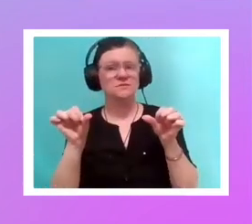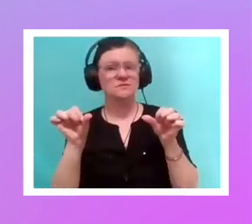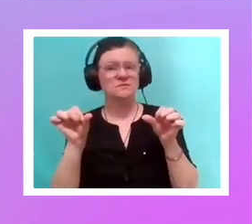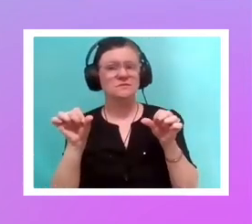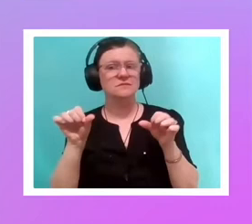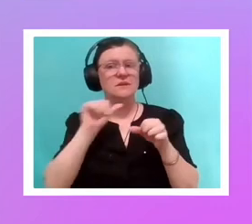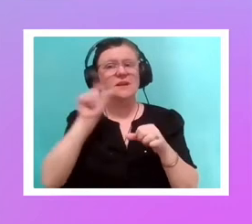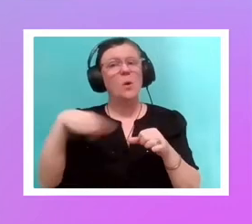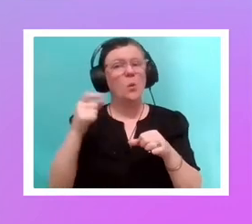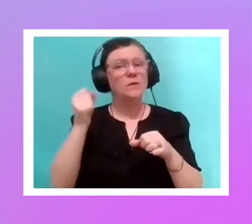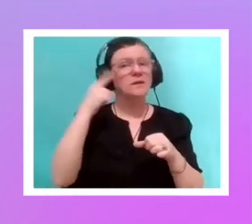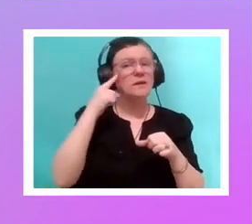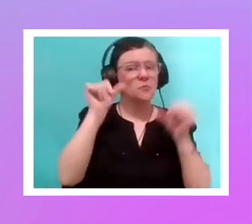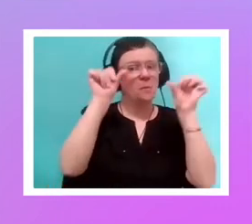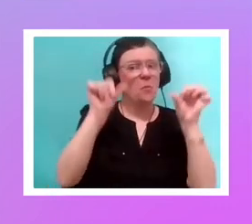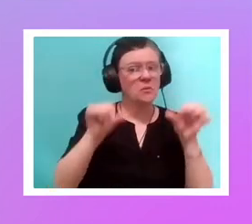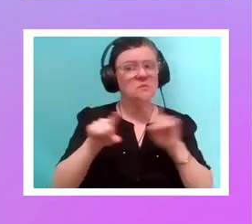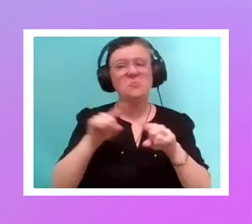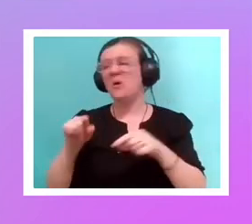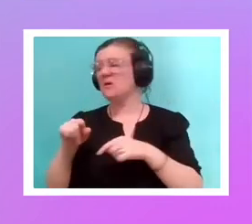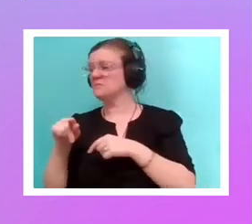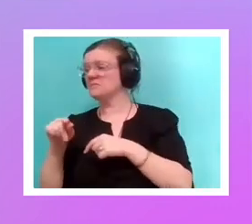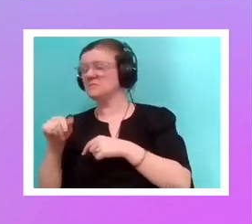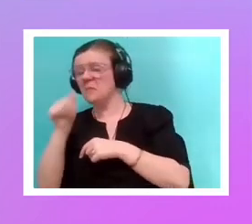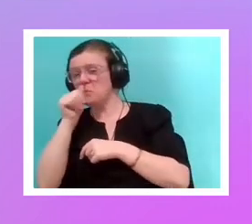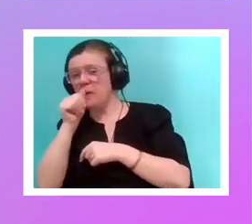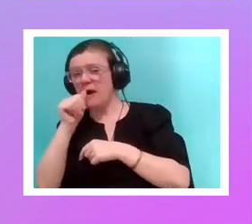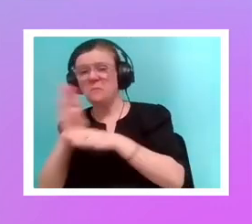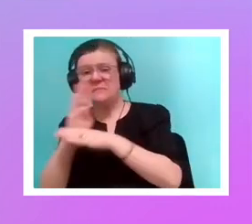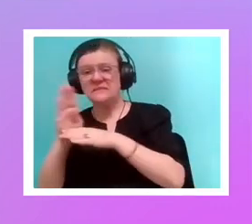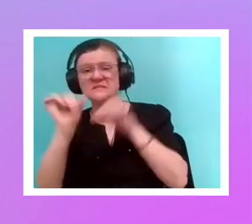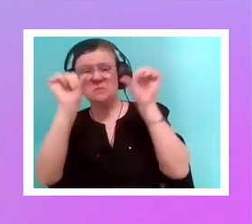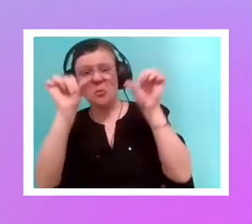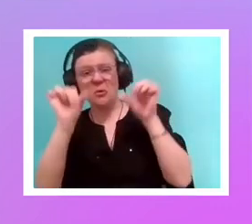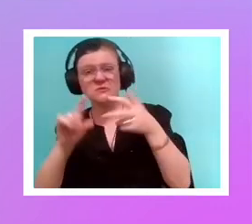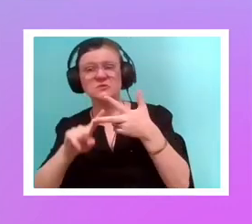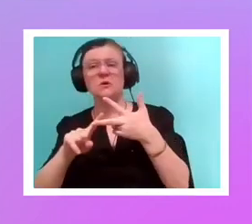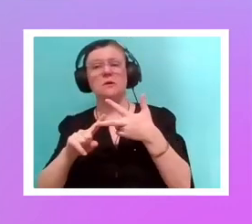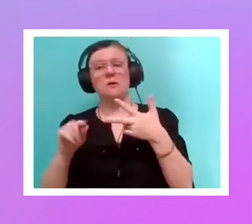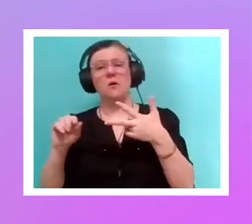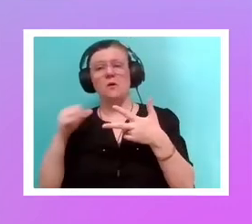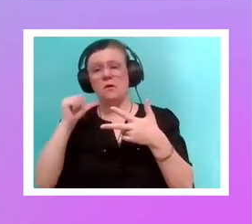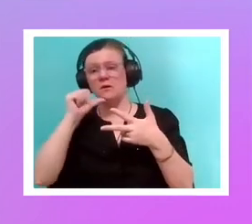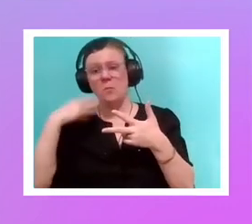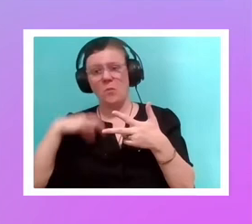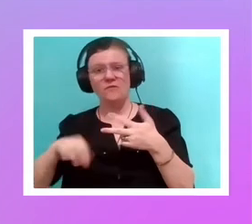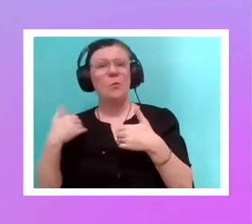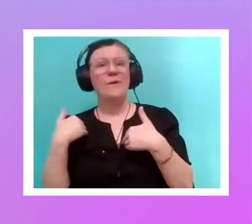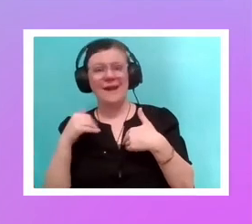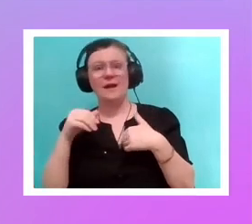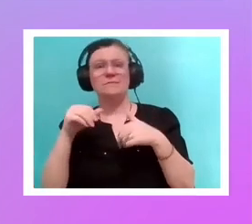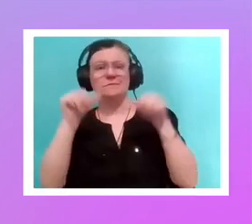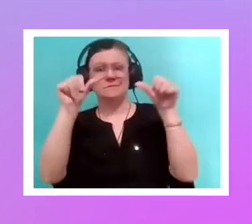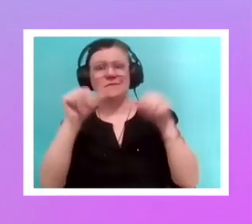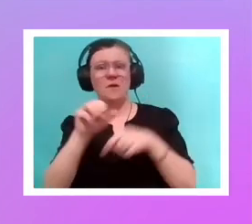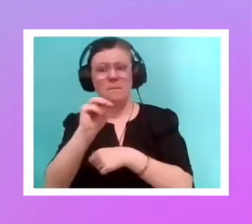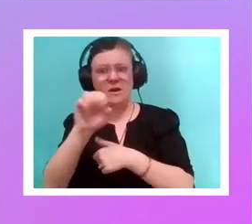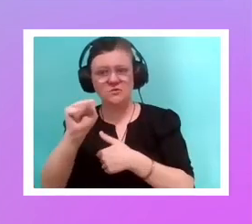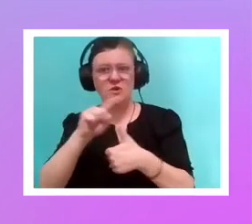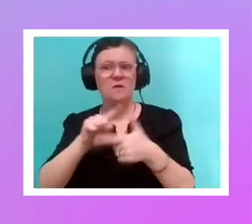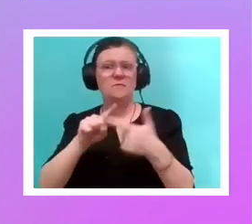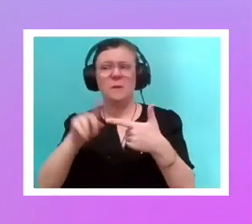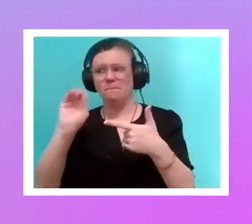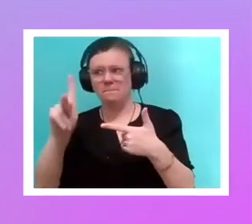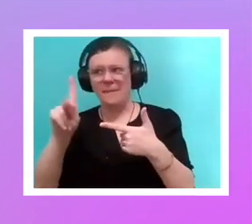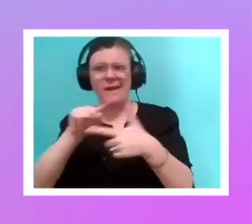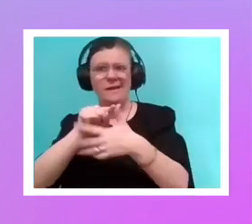public sector, but in the private and charity sectors as well. For example, we have things from Microsoft, Barclays Bank. They've done a lot of good